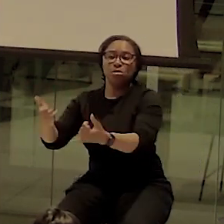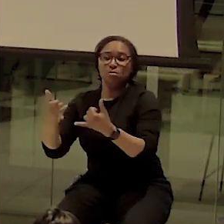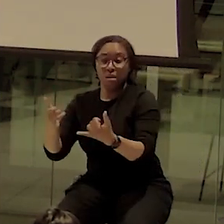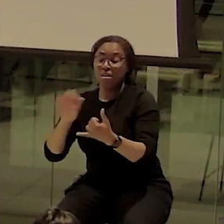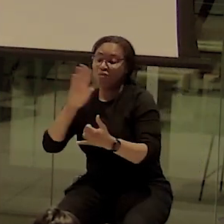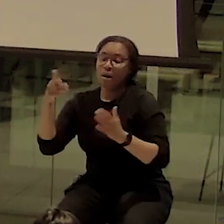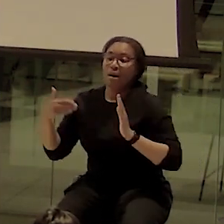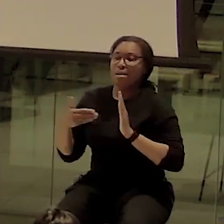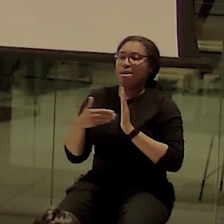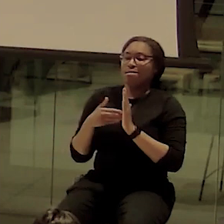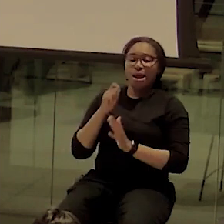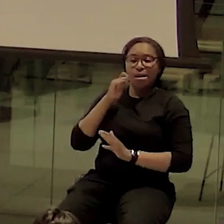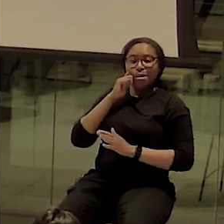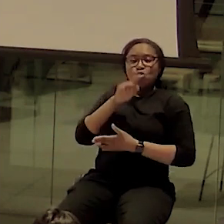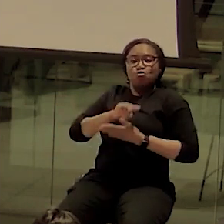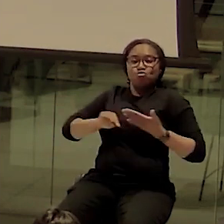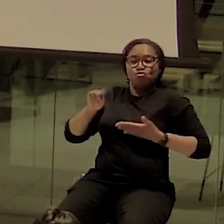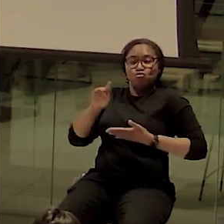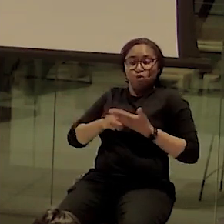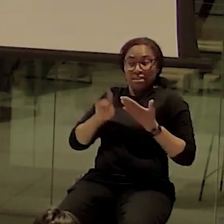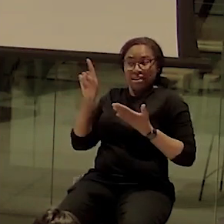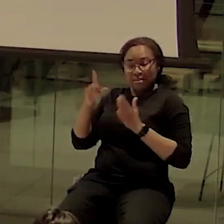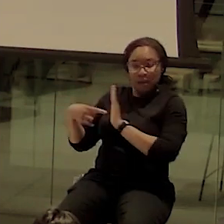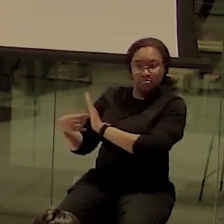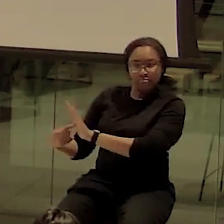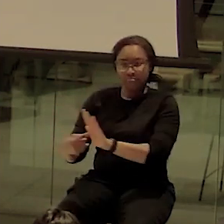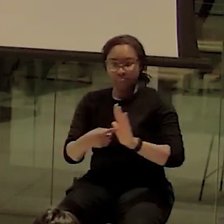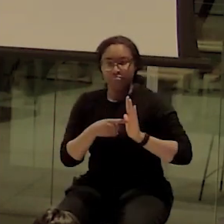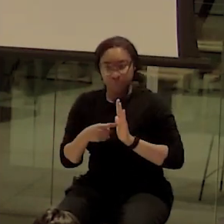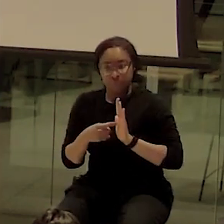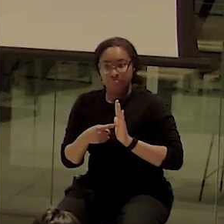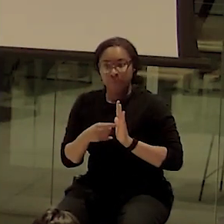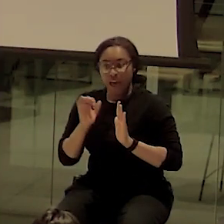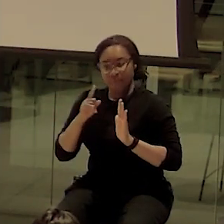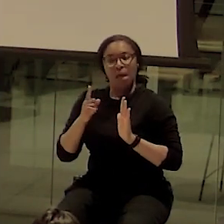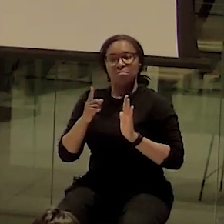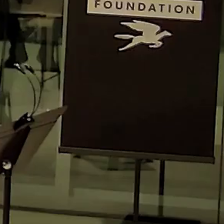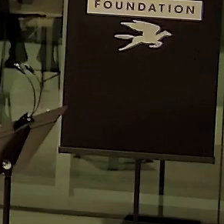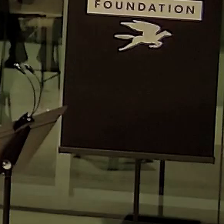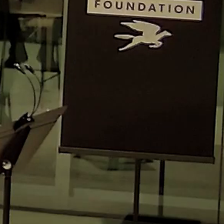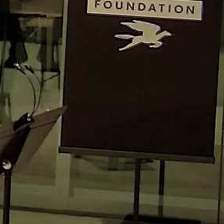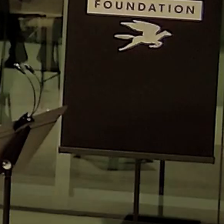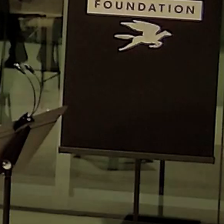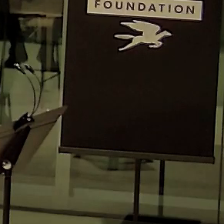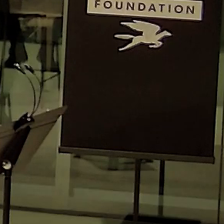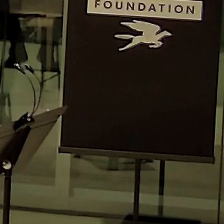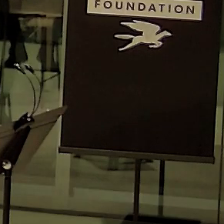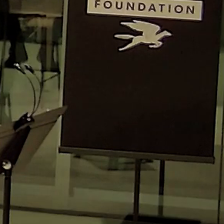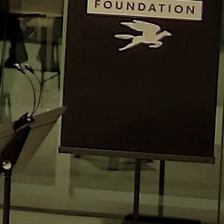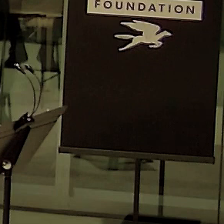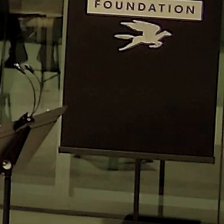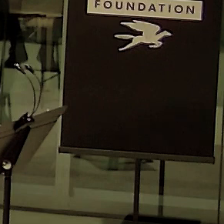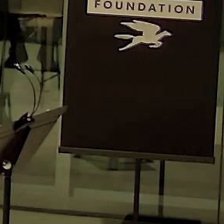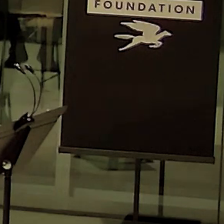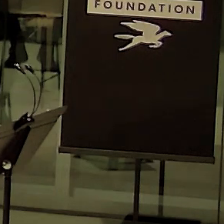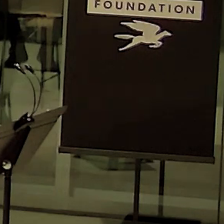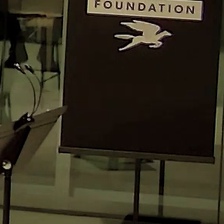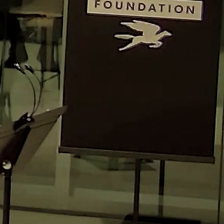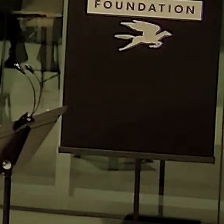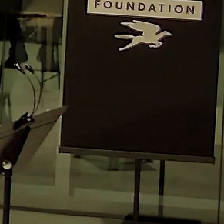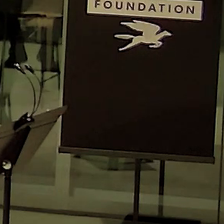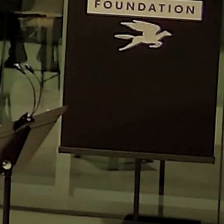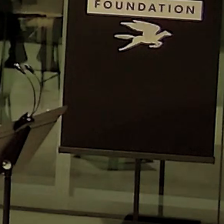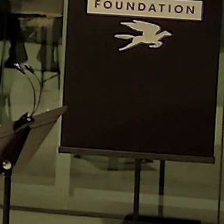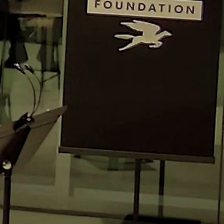anti-racist parody that characterized this genre of artistic expression." And yet, I still understand Betty Saar's position. I still understand this